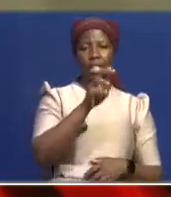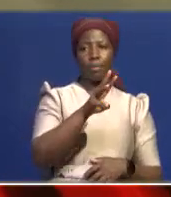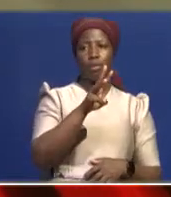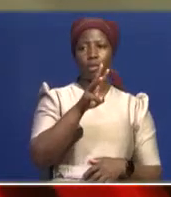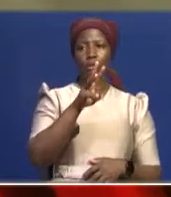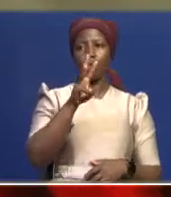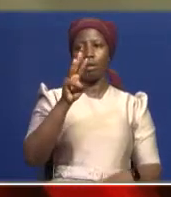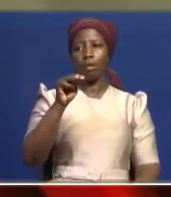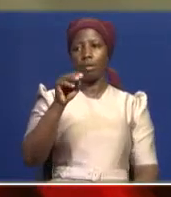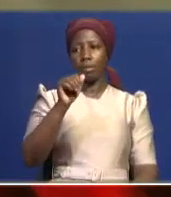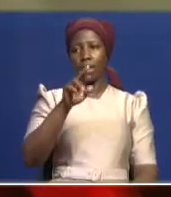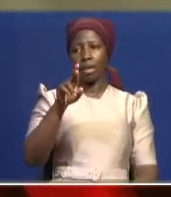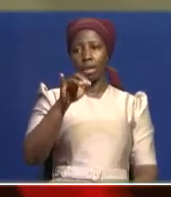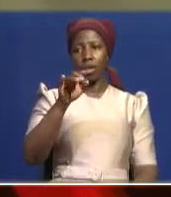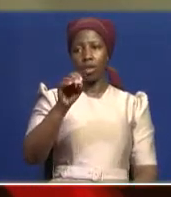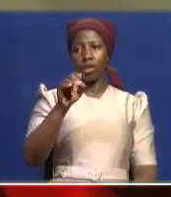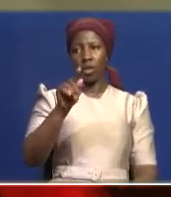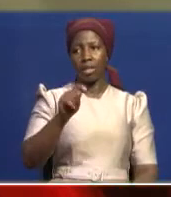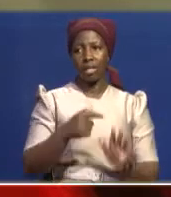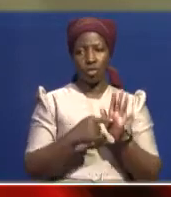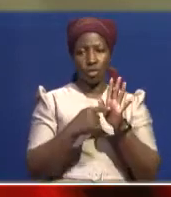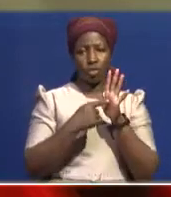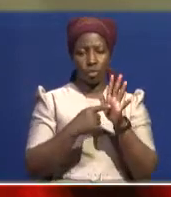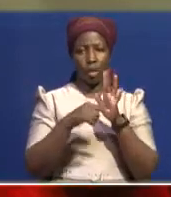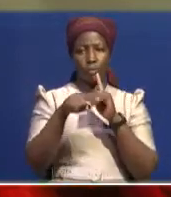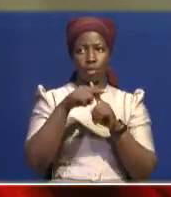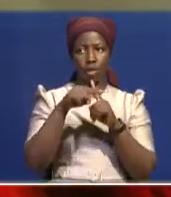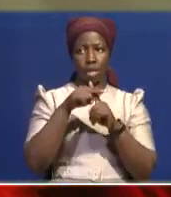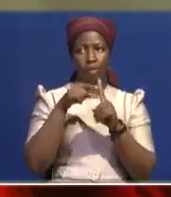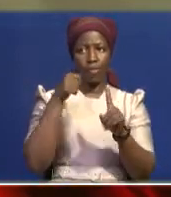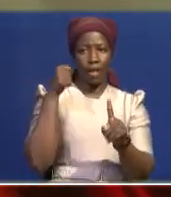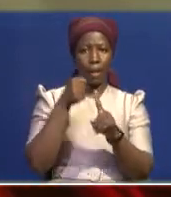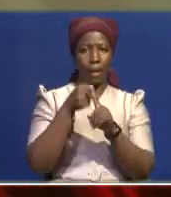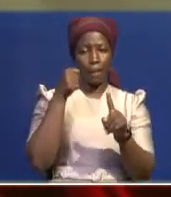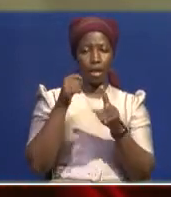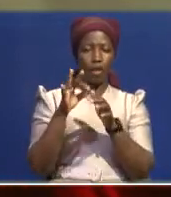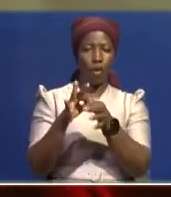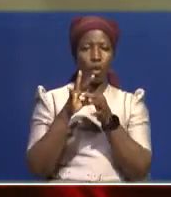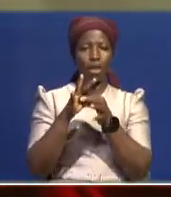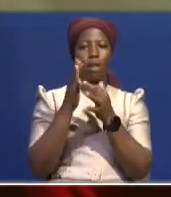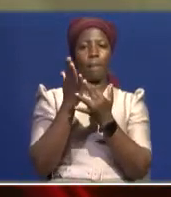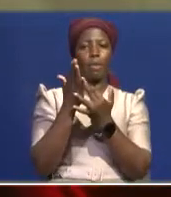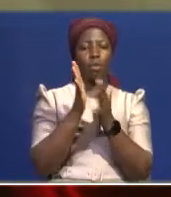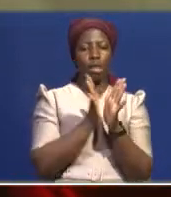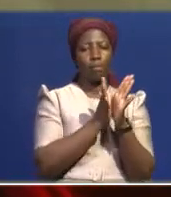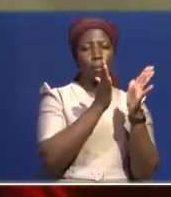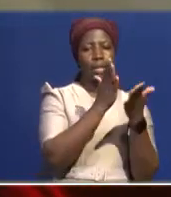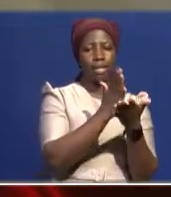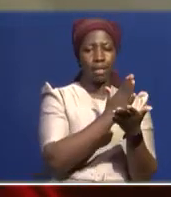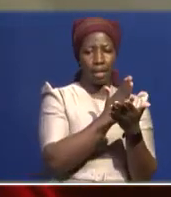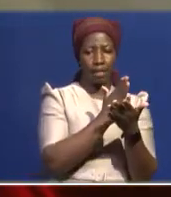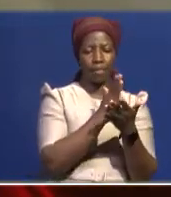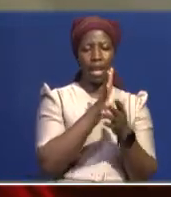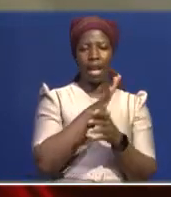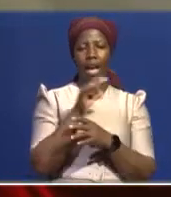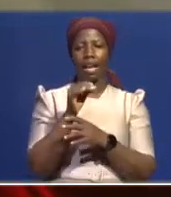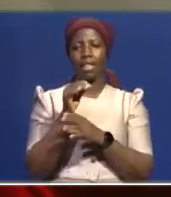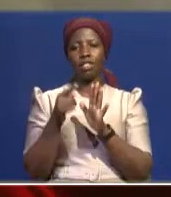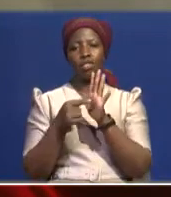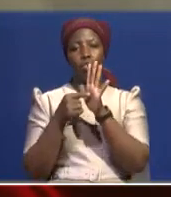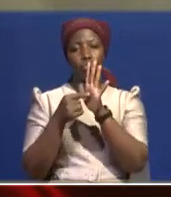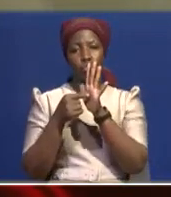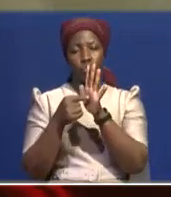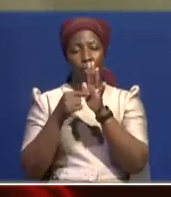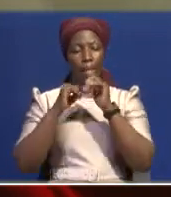the immense positive impact of synergy between the public sectors and articulates